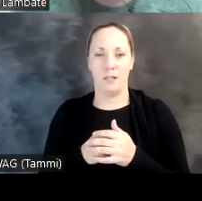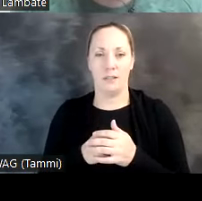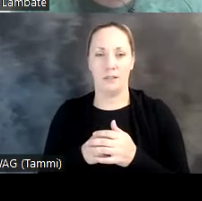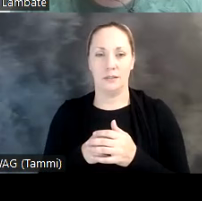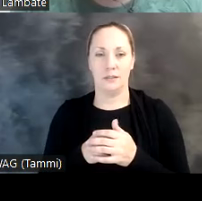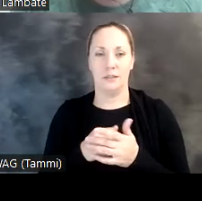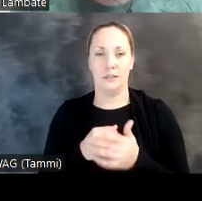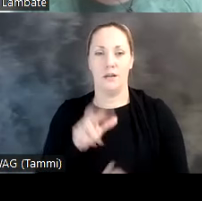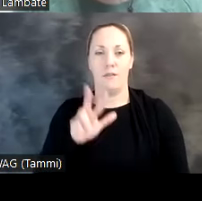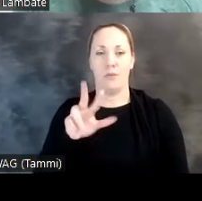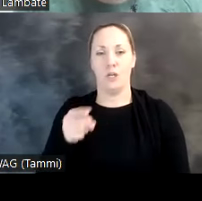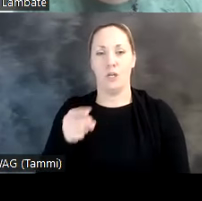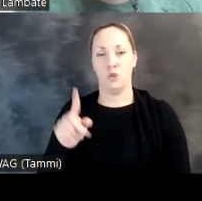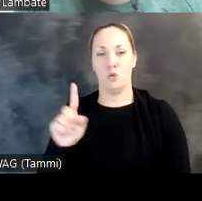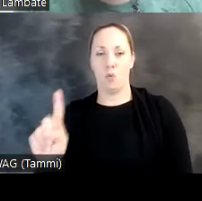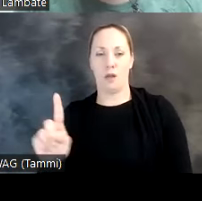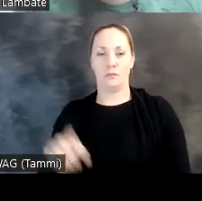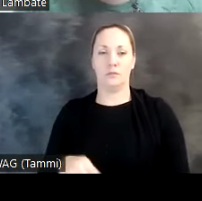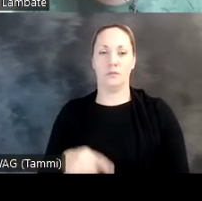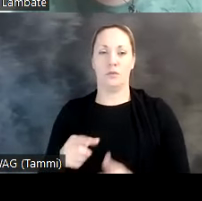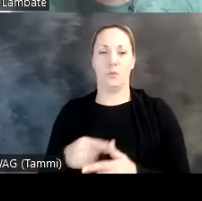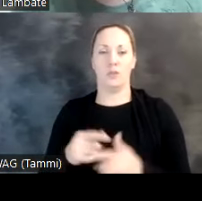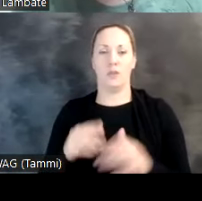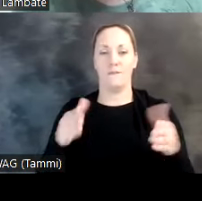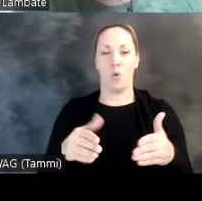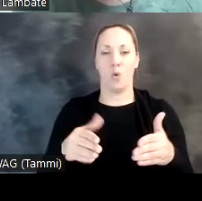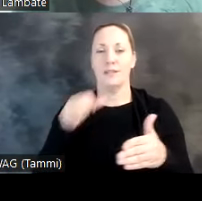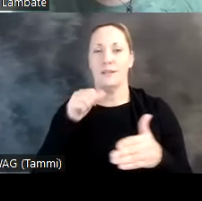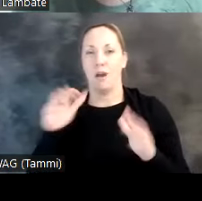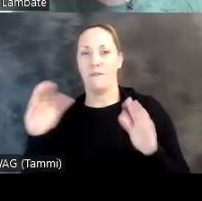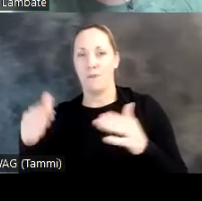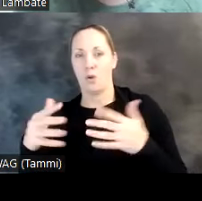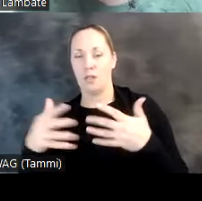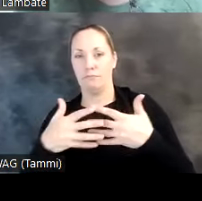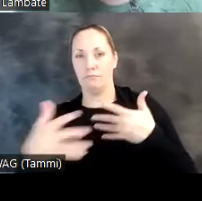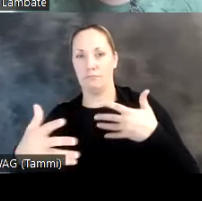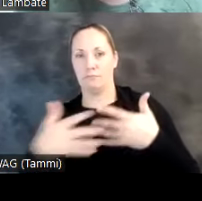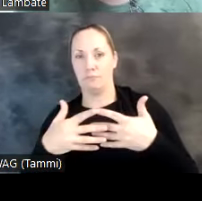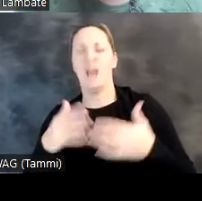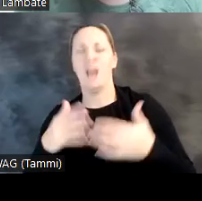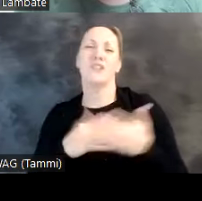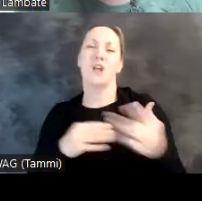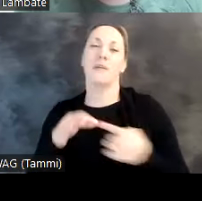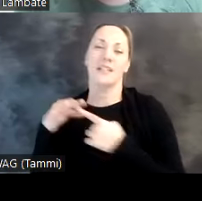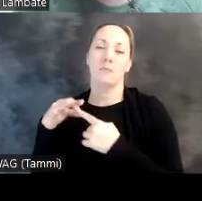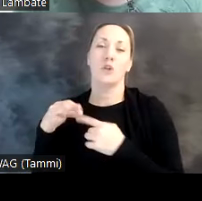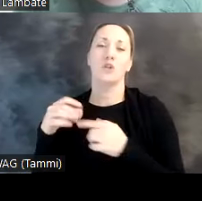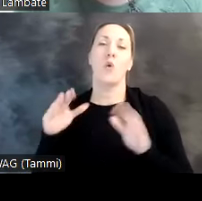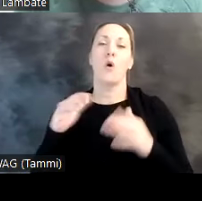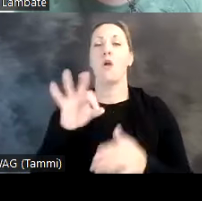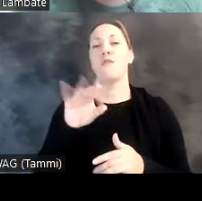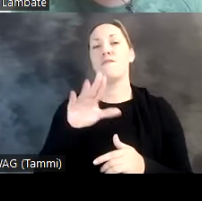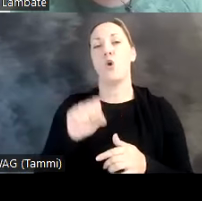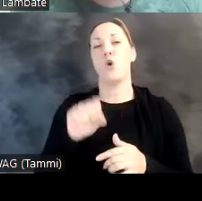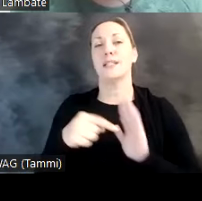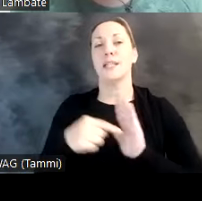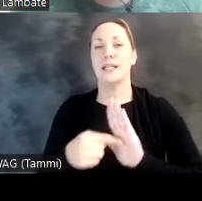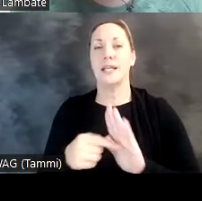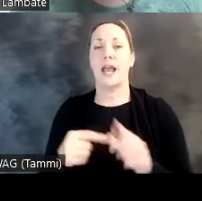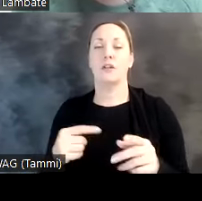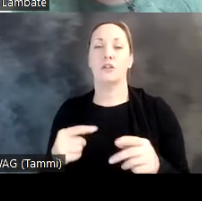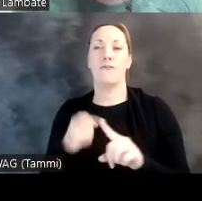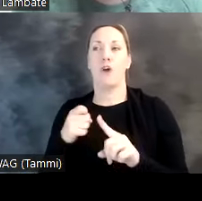state. Here, there are a couple of exceptions as well. So the focus indicator determined by user